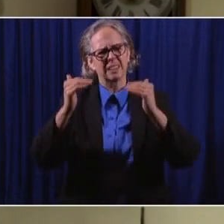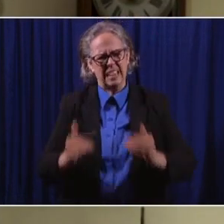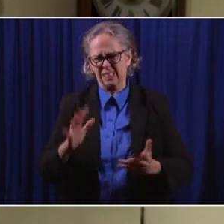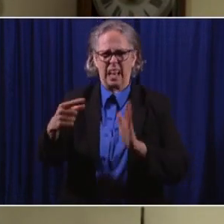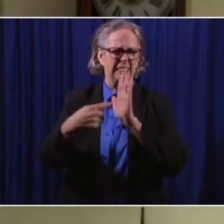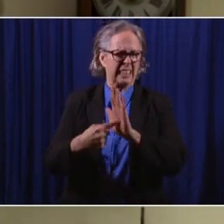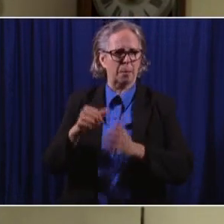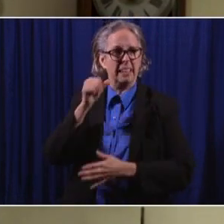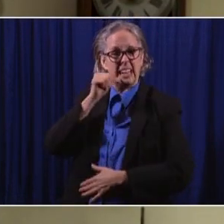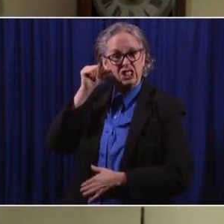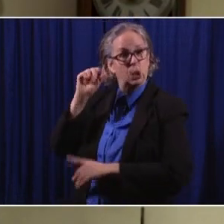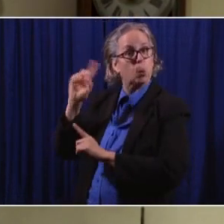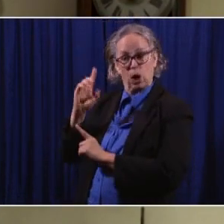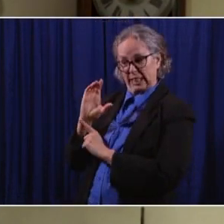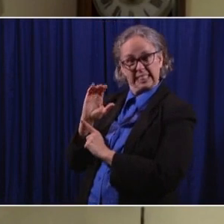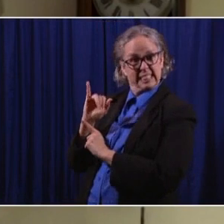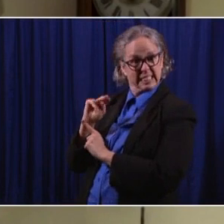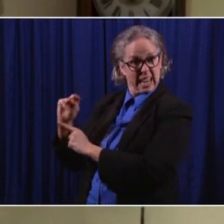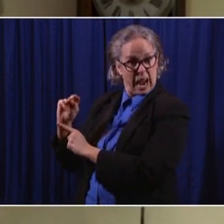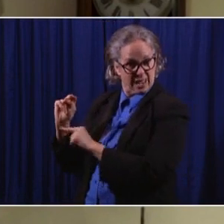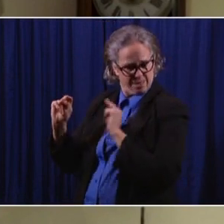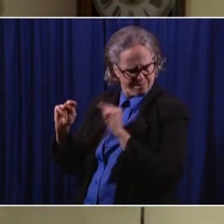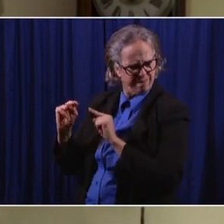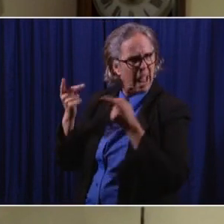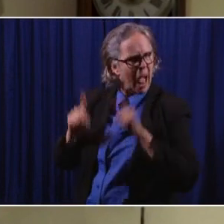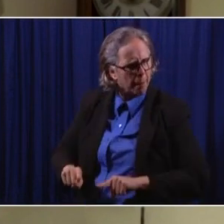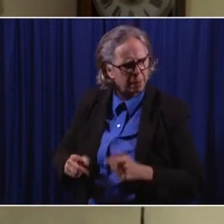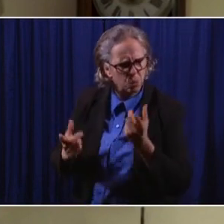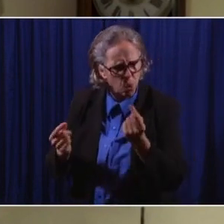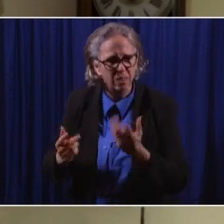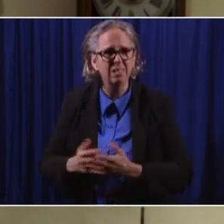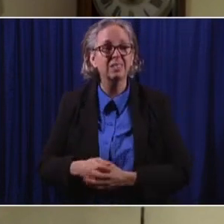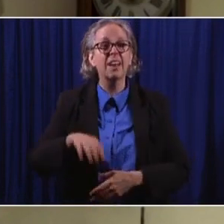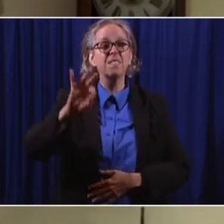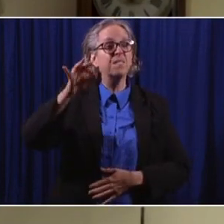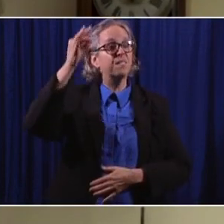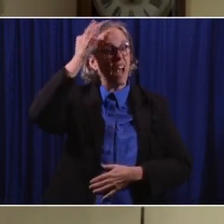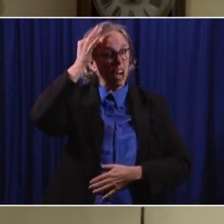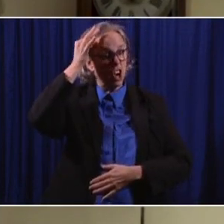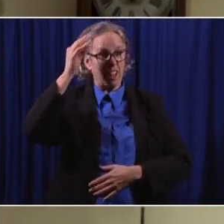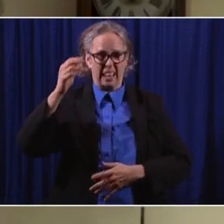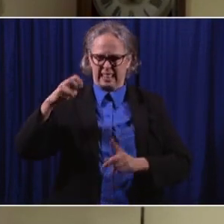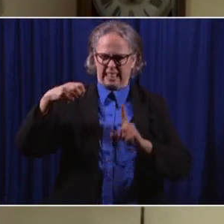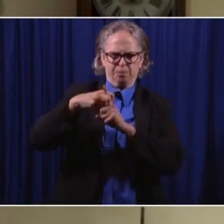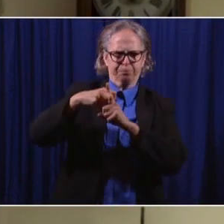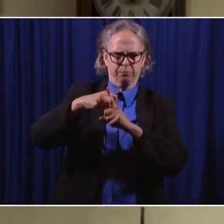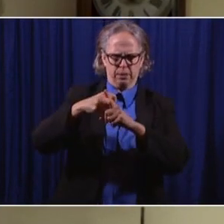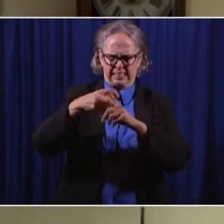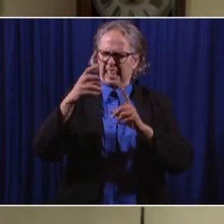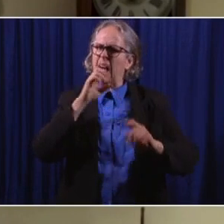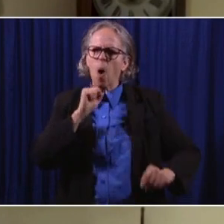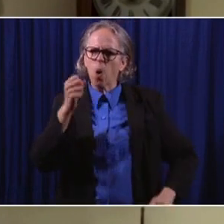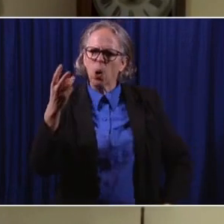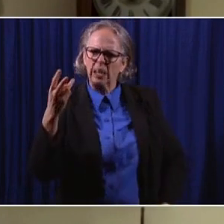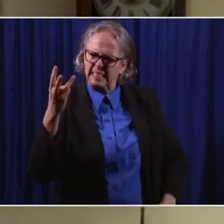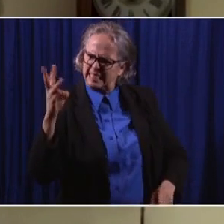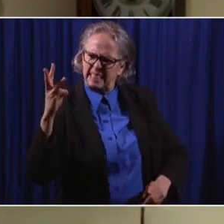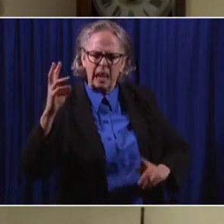District of Ohio announced that they had federally indicted 16 people in regard to gun violence in Hamilton County. And that is